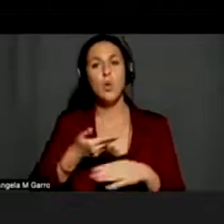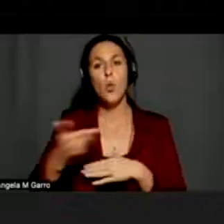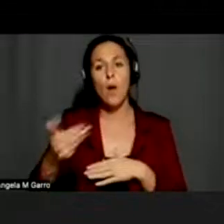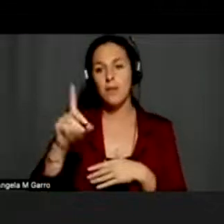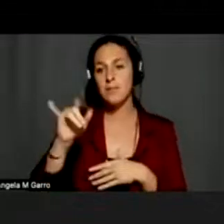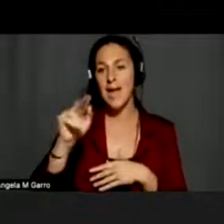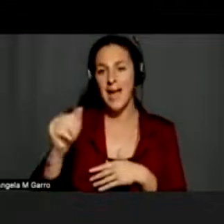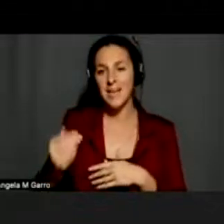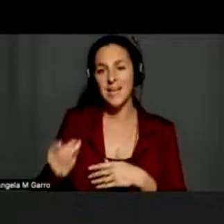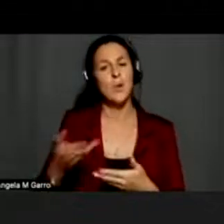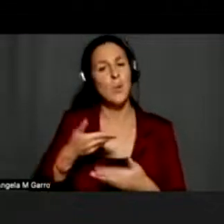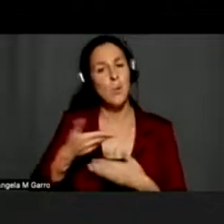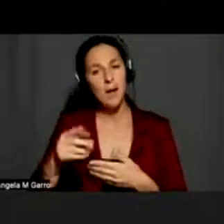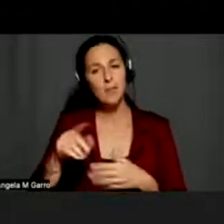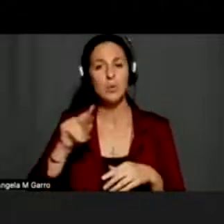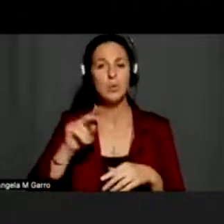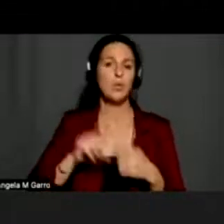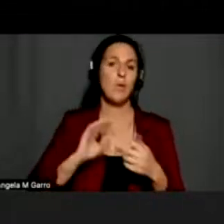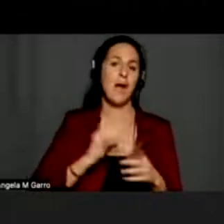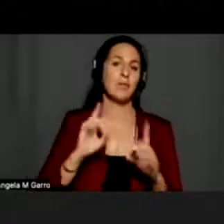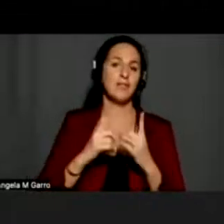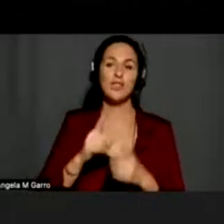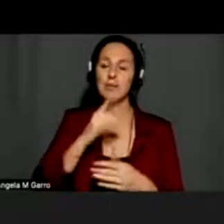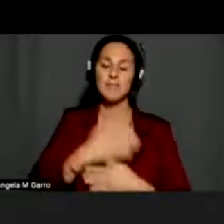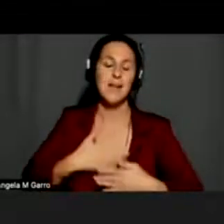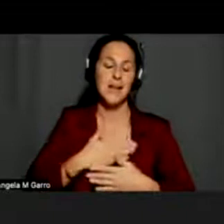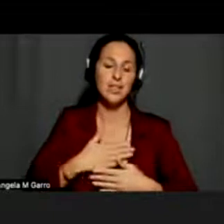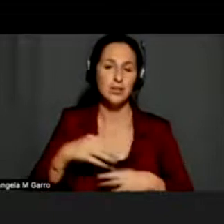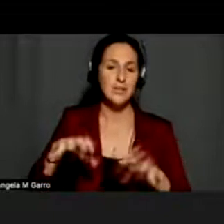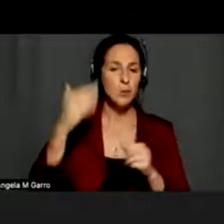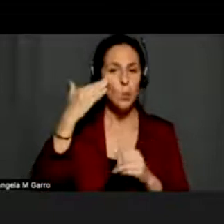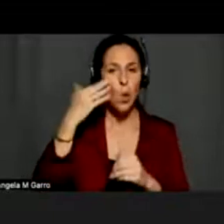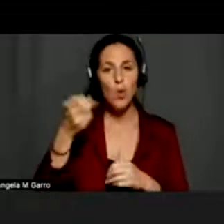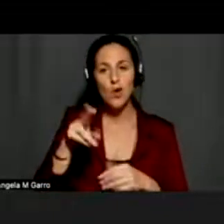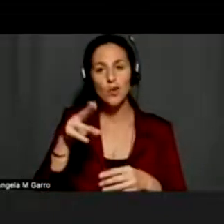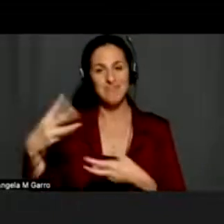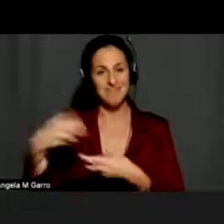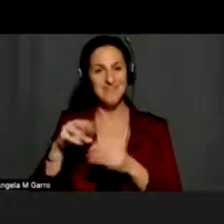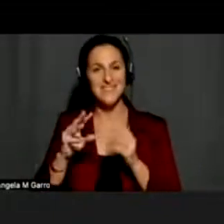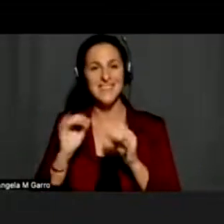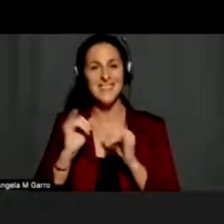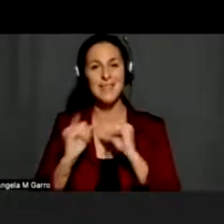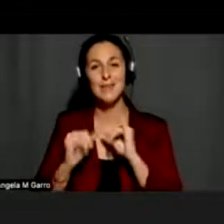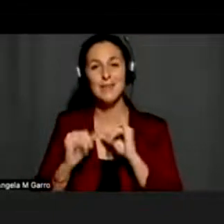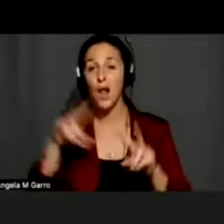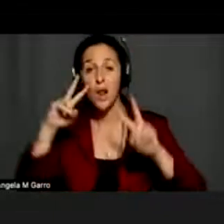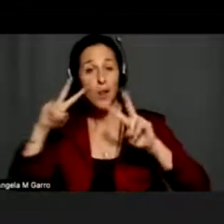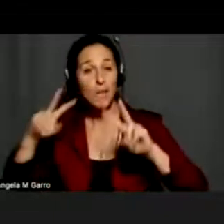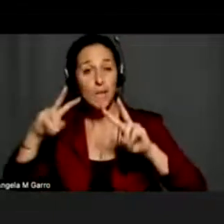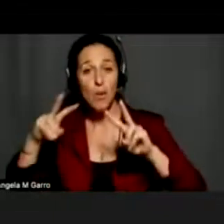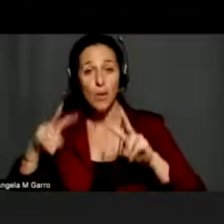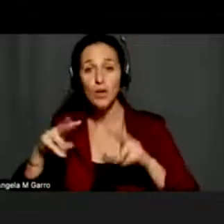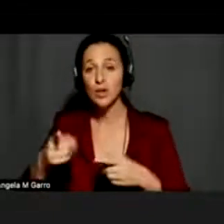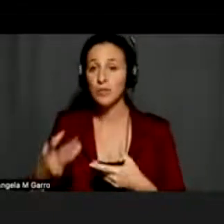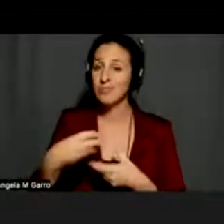to the district. It was a pleasure getting to know her in the interview, and looking forward to you being in